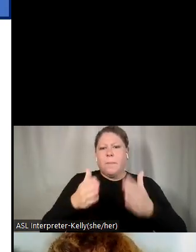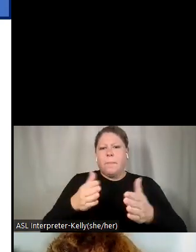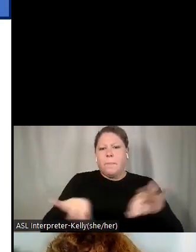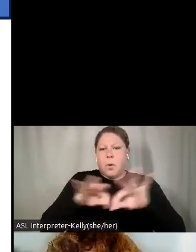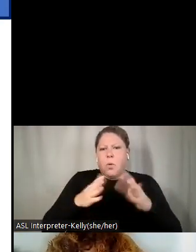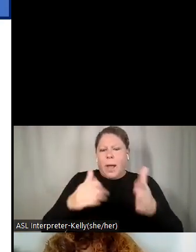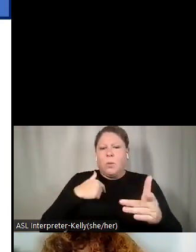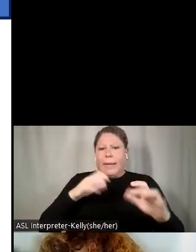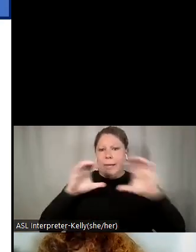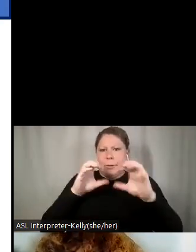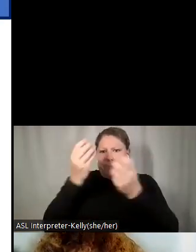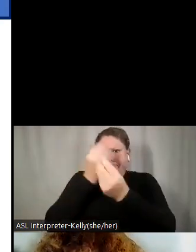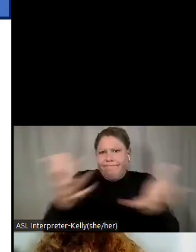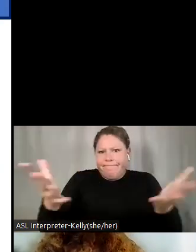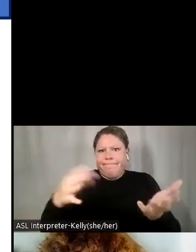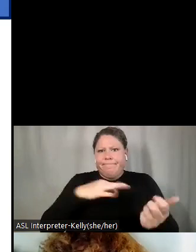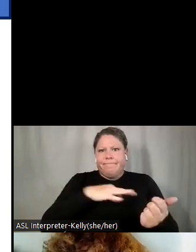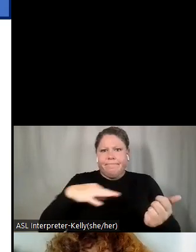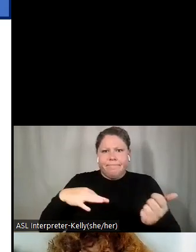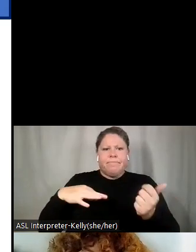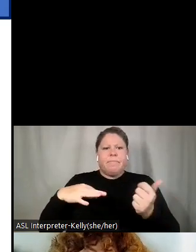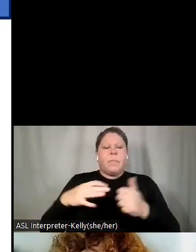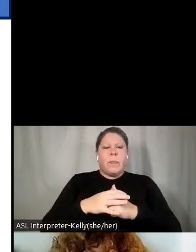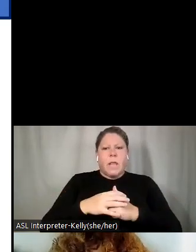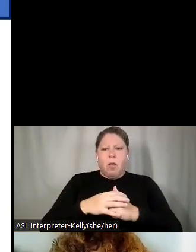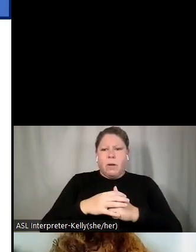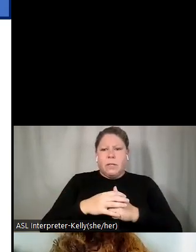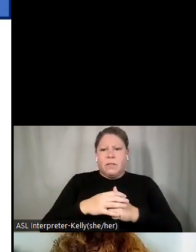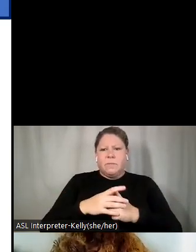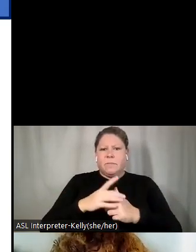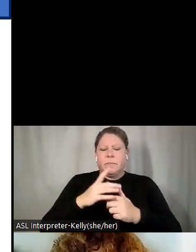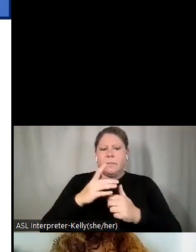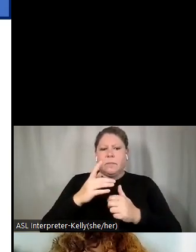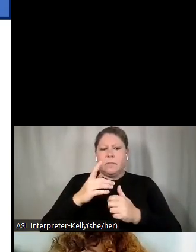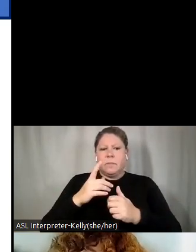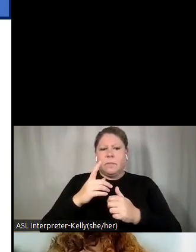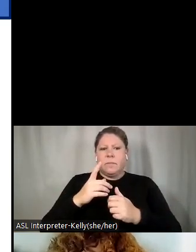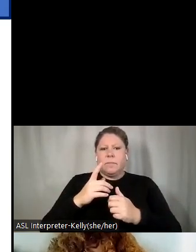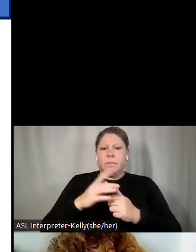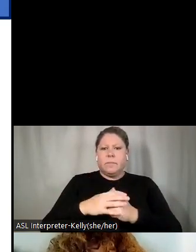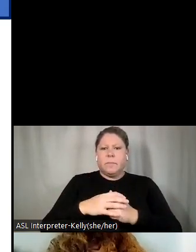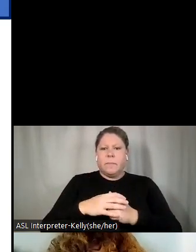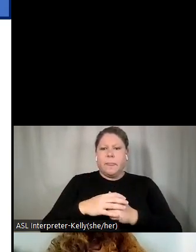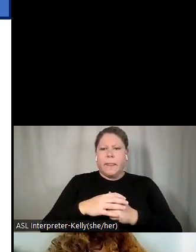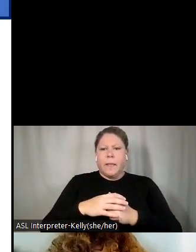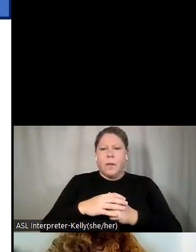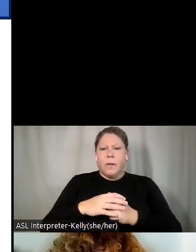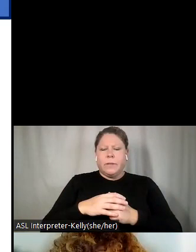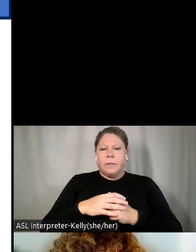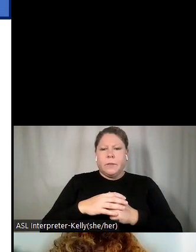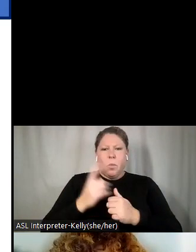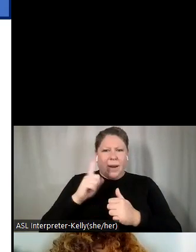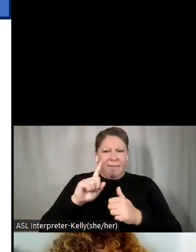developed to share with folks in the department, because really one of the first things we had to attend to was letting everyone